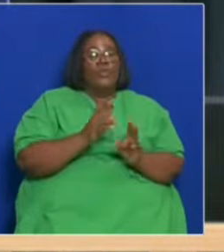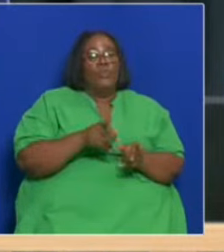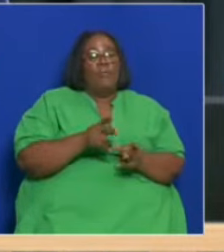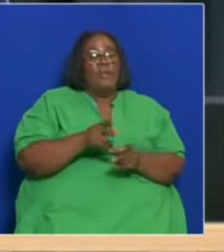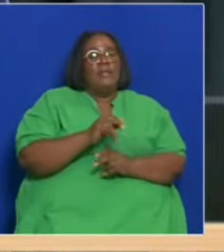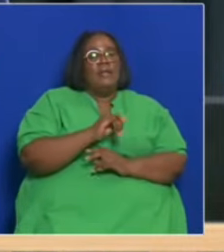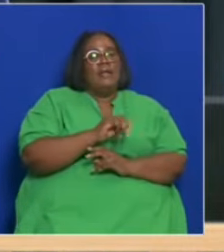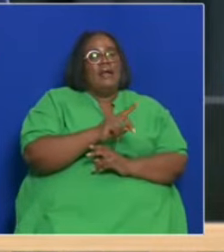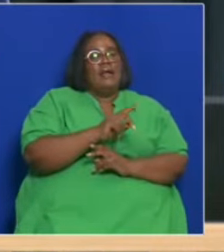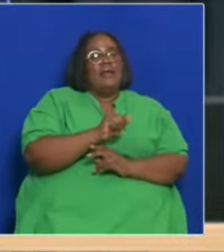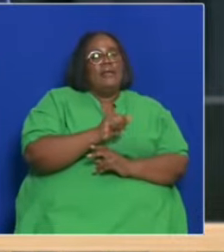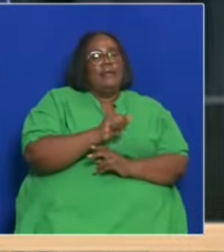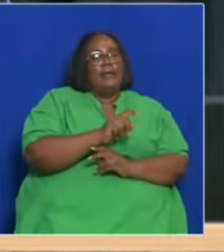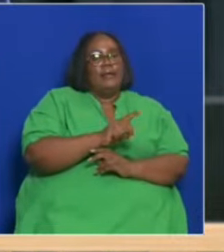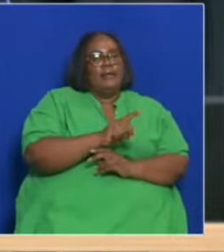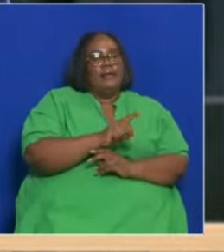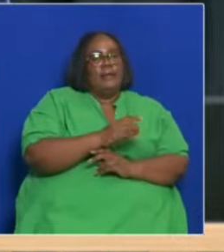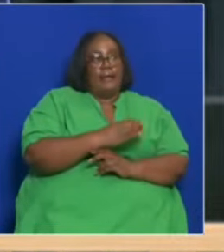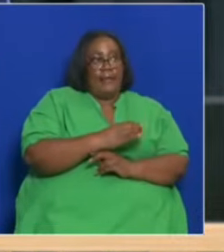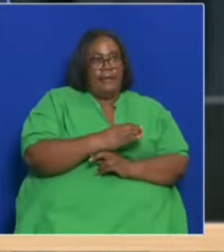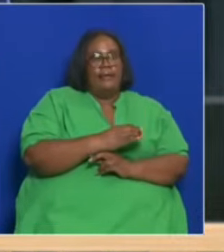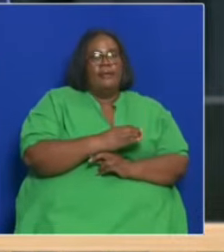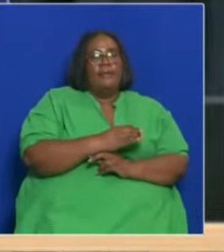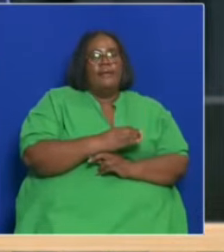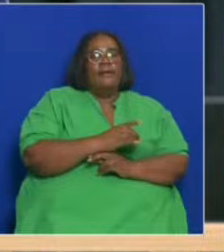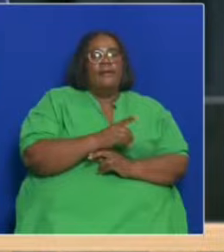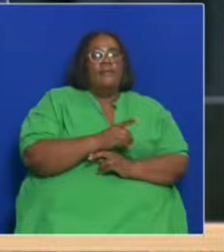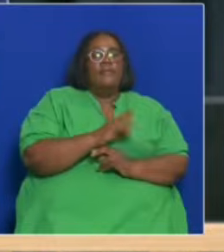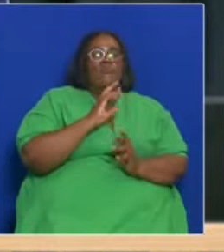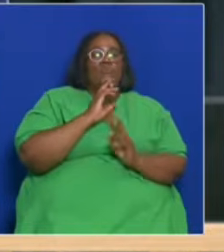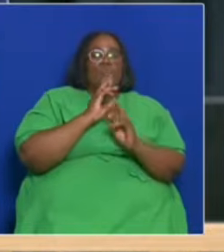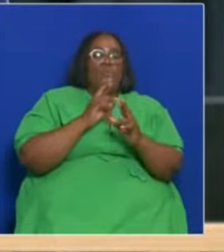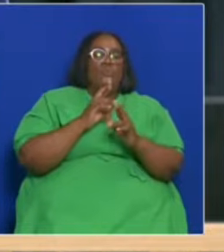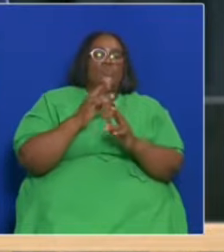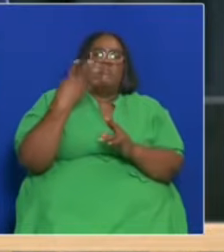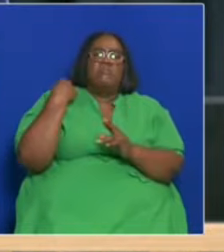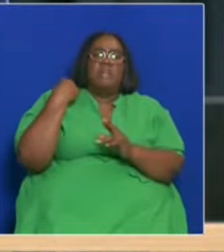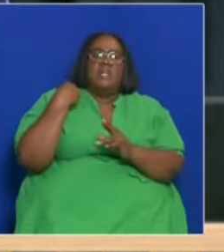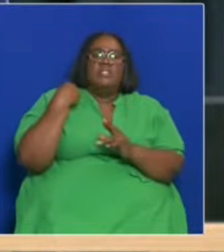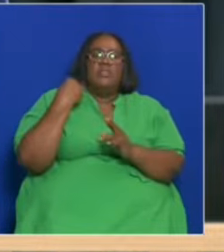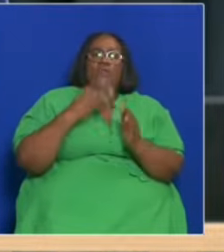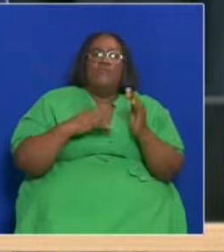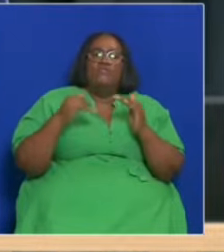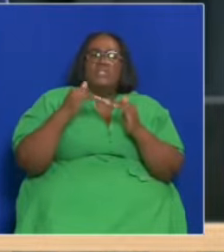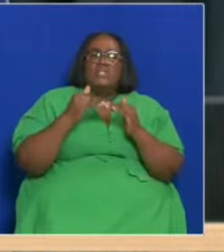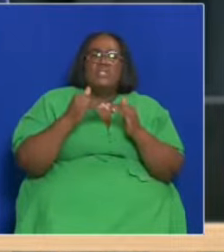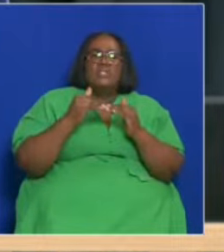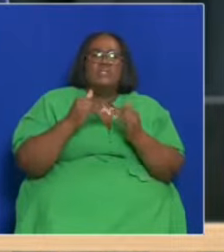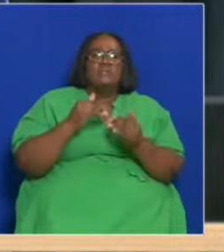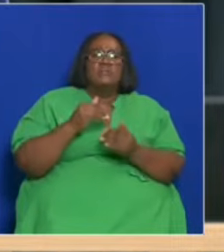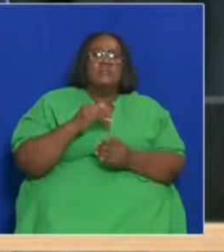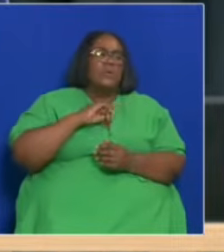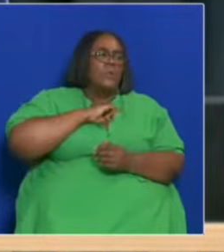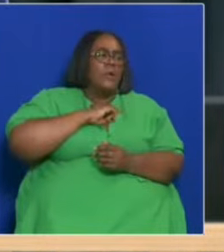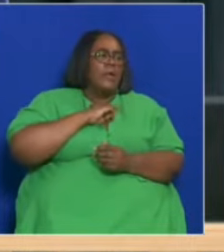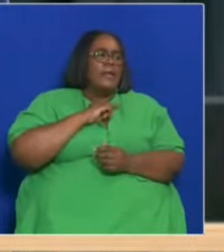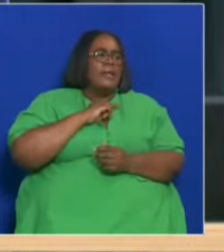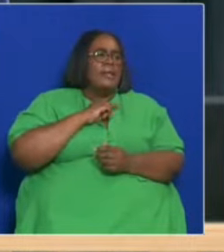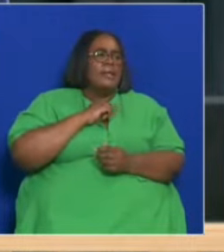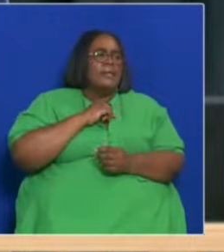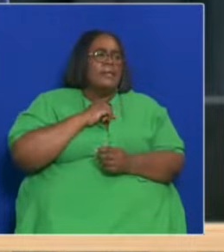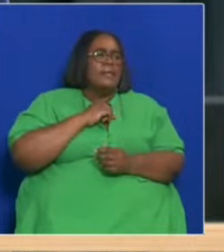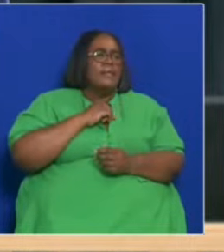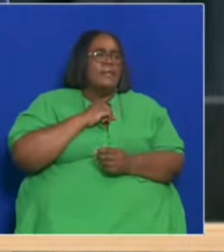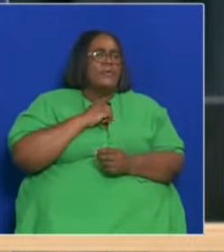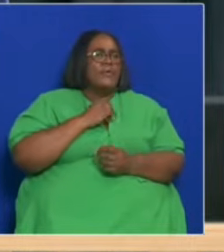of Justice. That is correct. Did you not find it odd that the ID